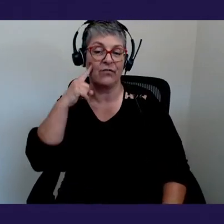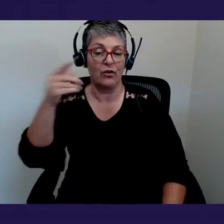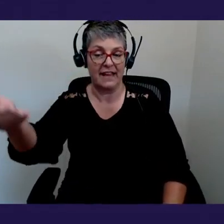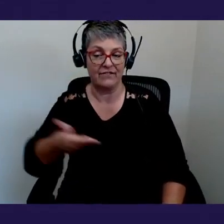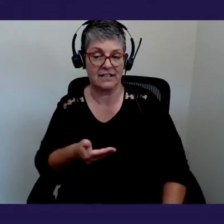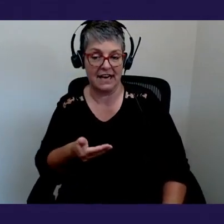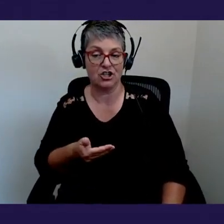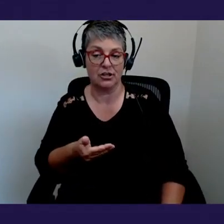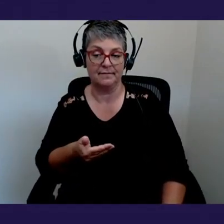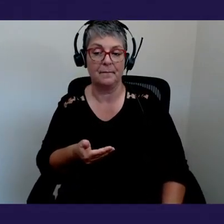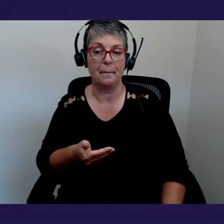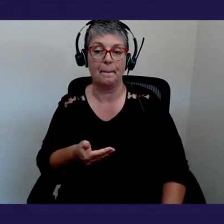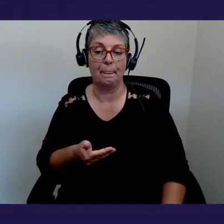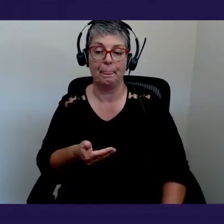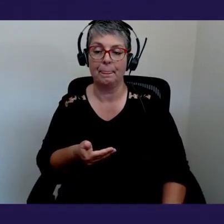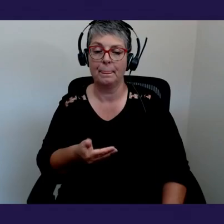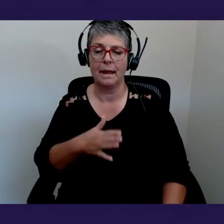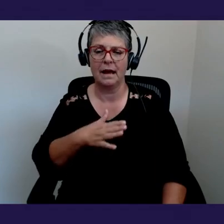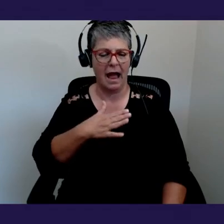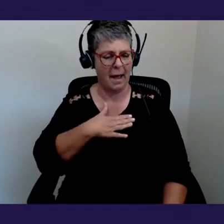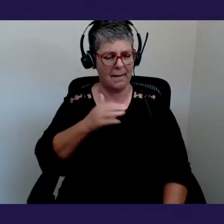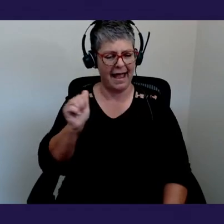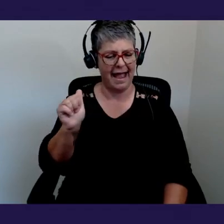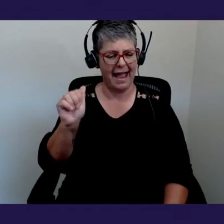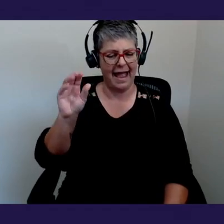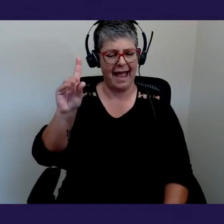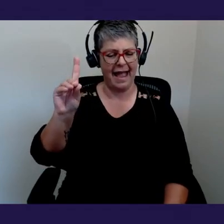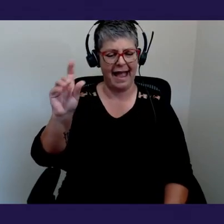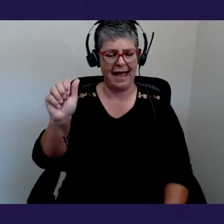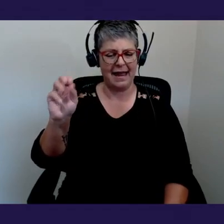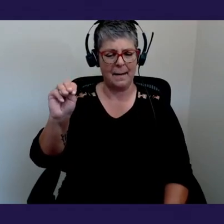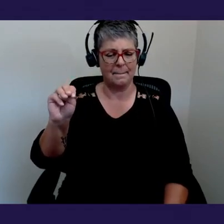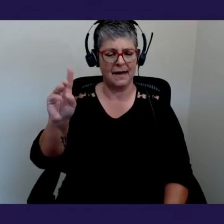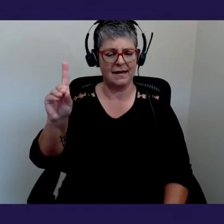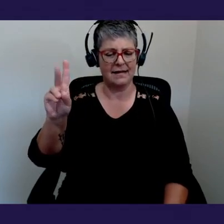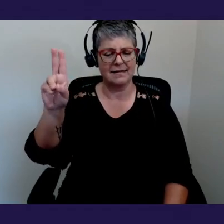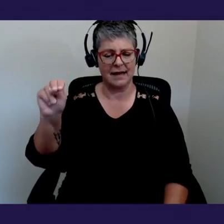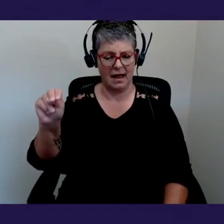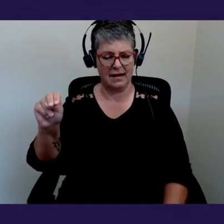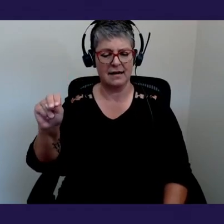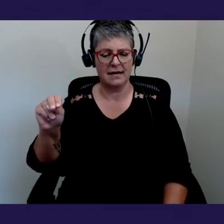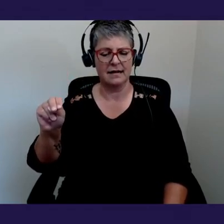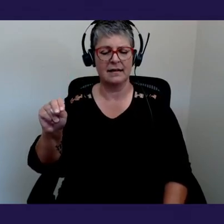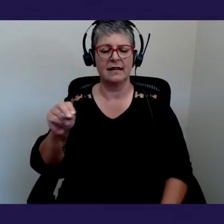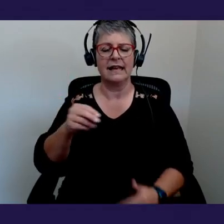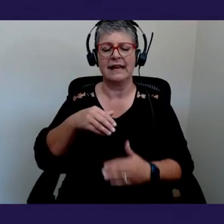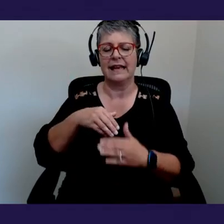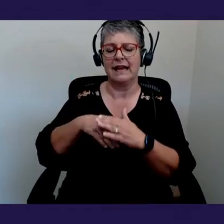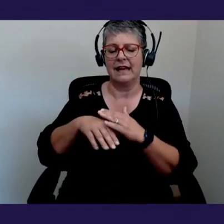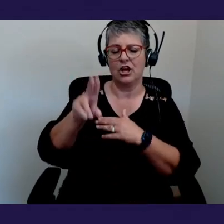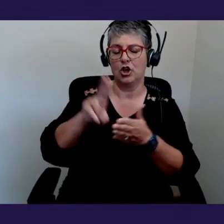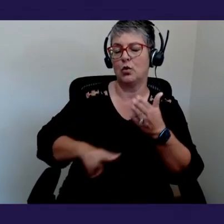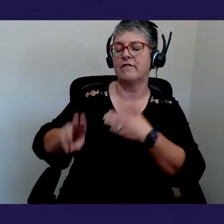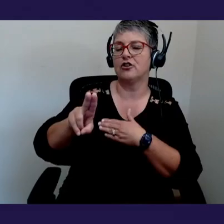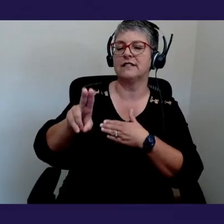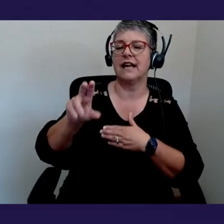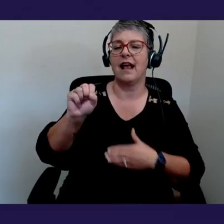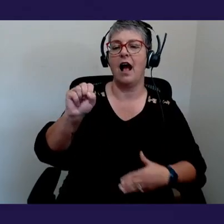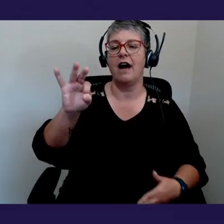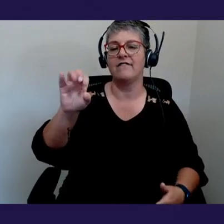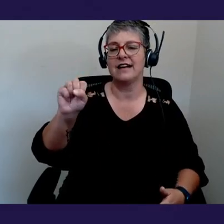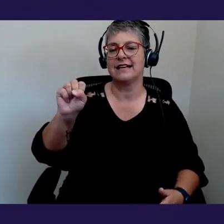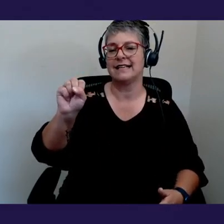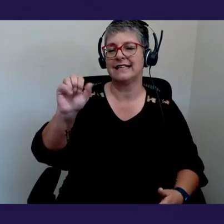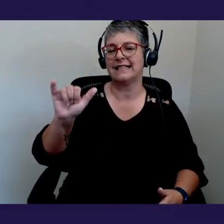So my name's Adam Dunn. I'm a professor of Biomedical Informatics at the University of Sydney in Australia. And I acknowledge that I'm speaking from the traditional land